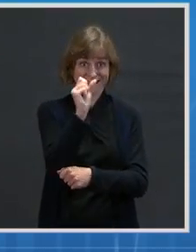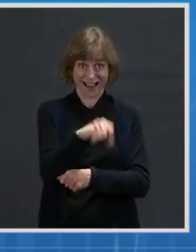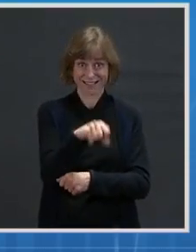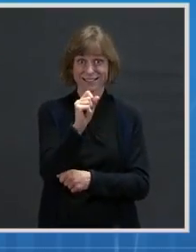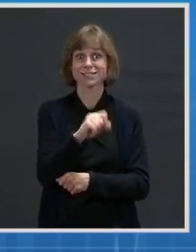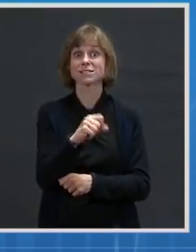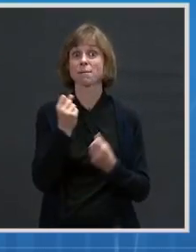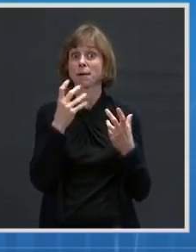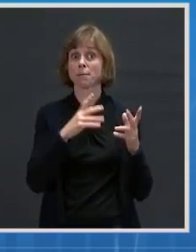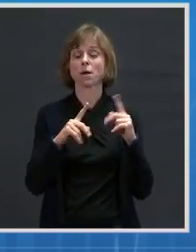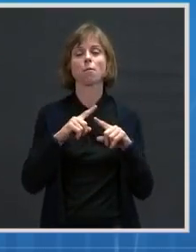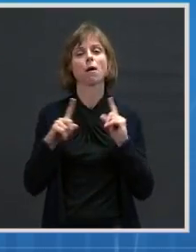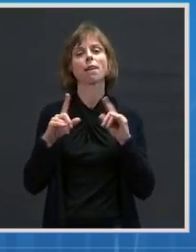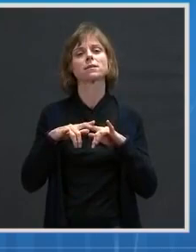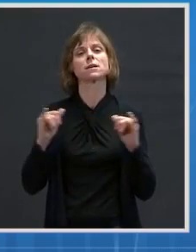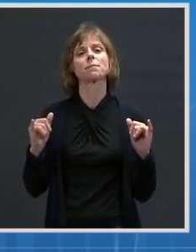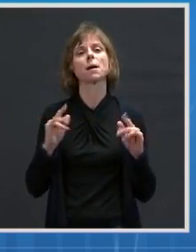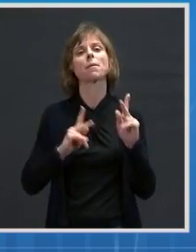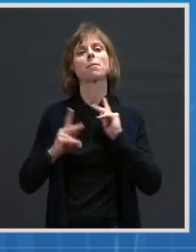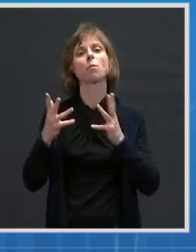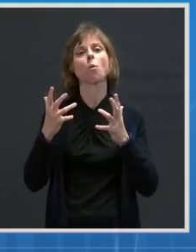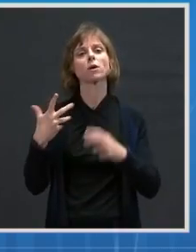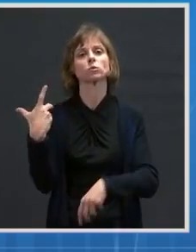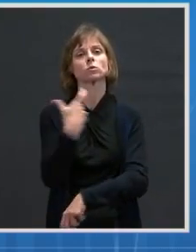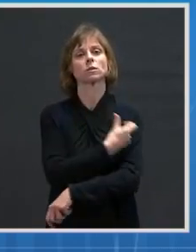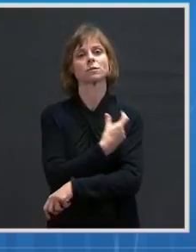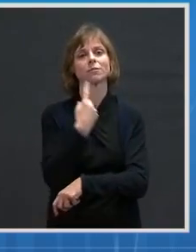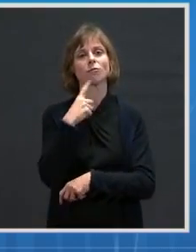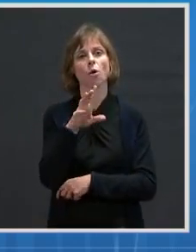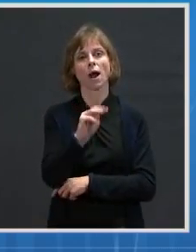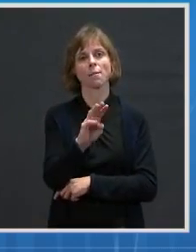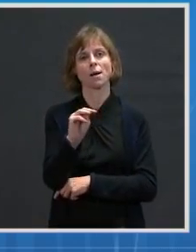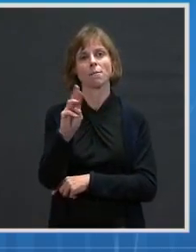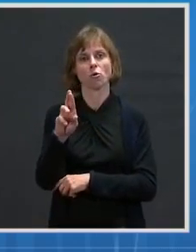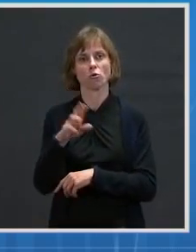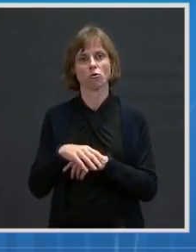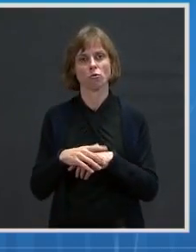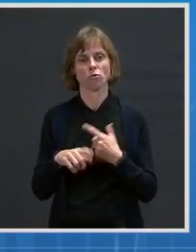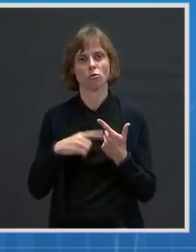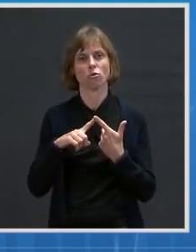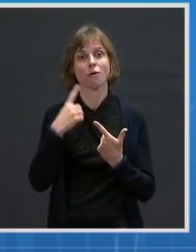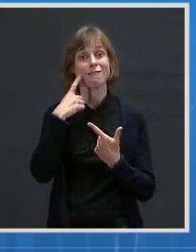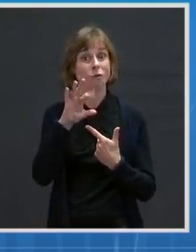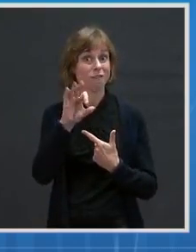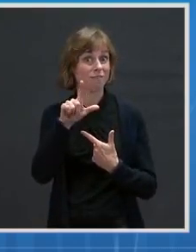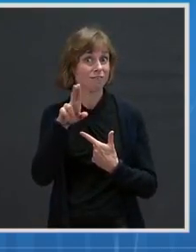interested in taking the vaccine for MMR and